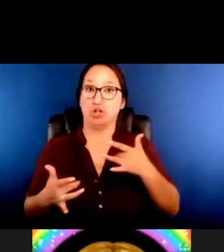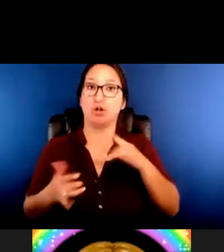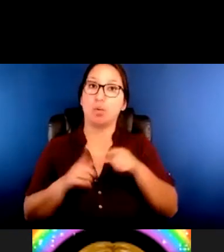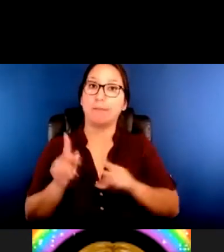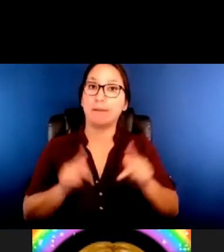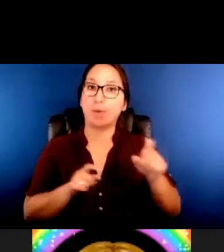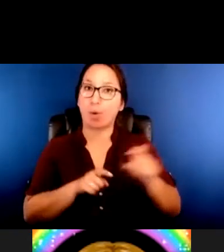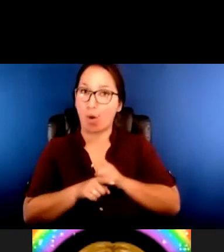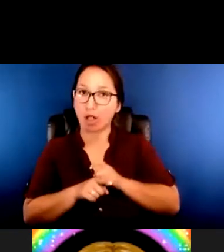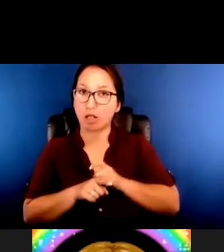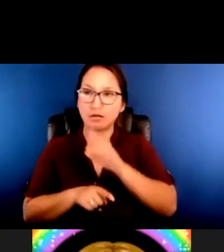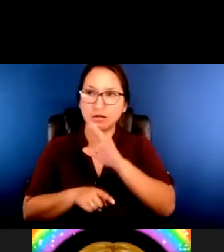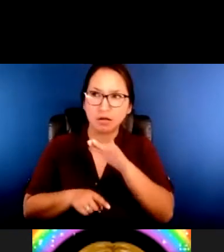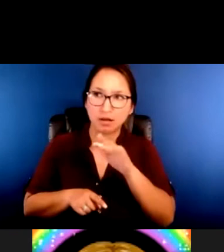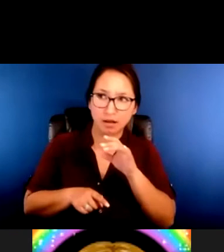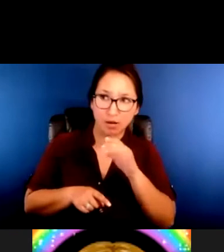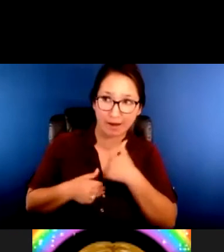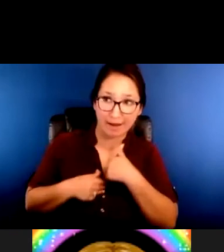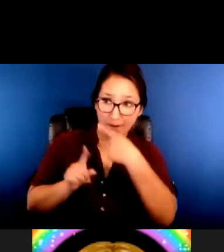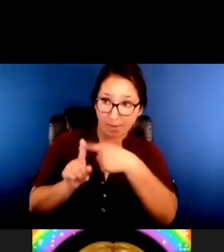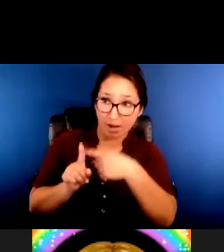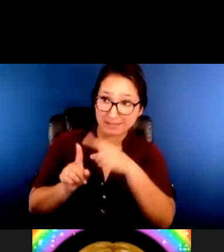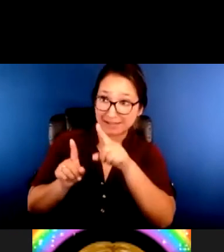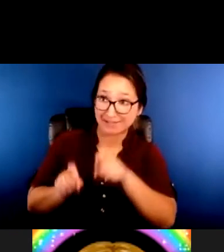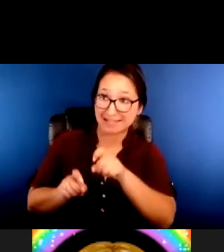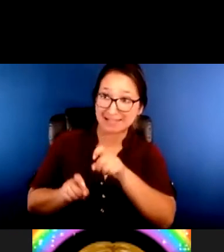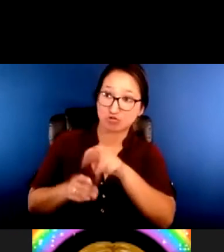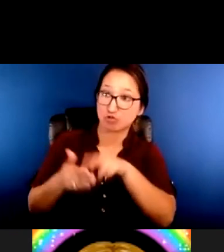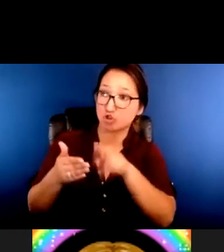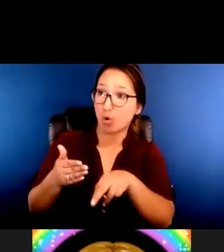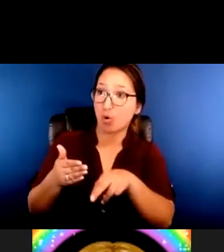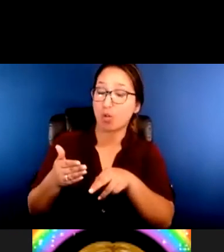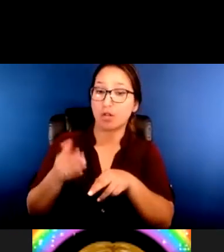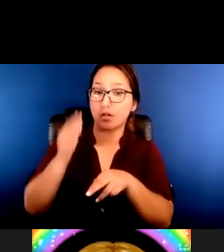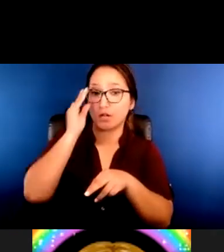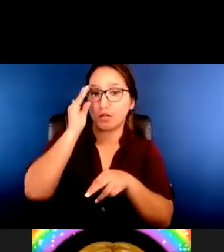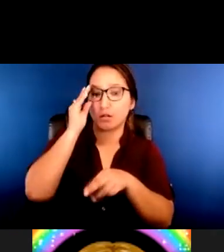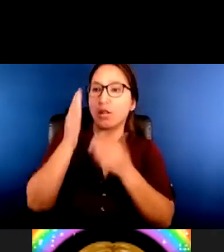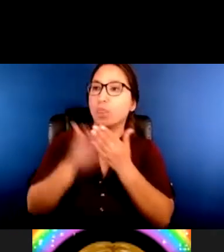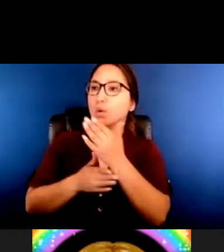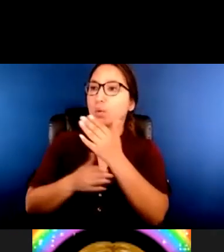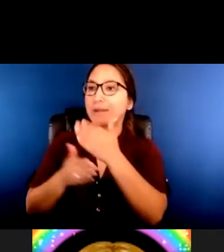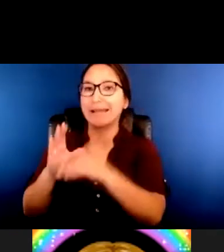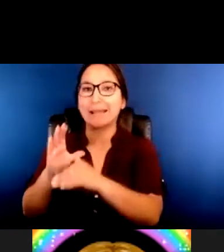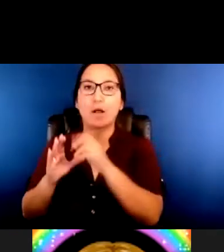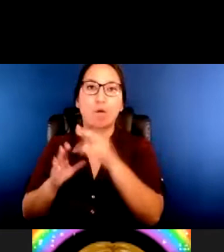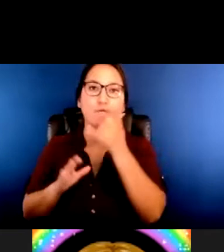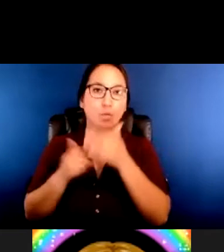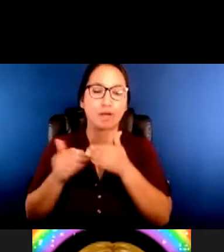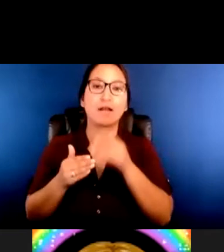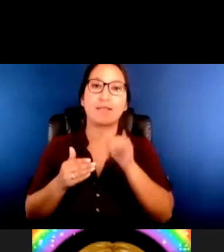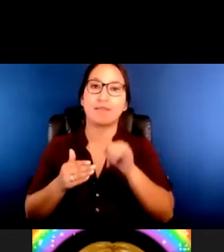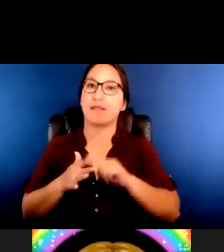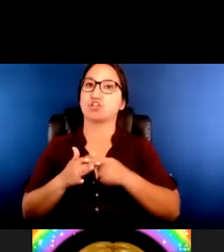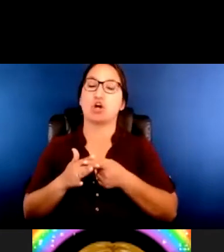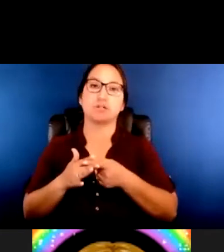that we get a positive test result from, it could be email, could be phone, however it might be. And that sets off an order of events that is